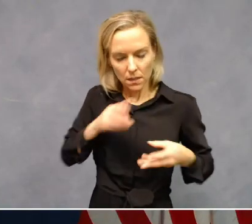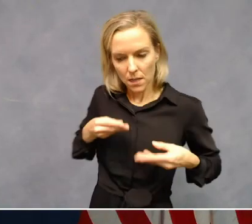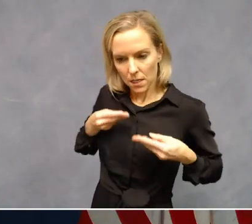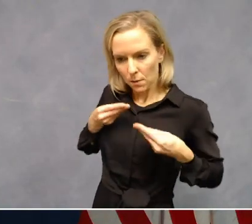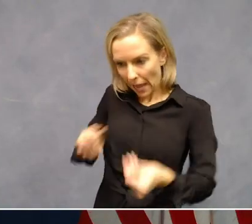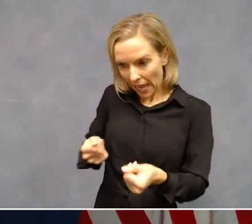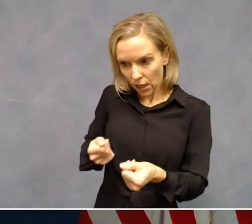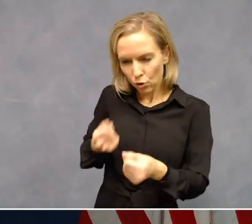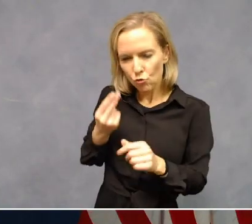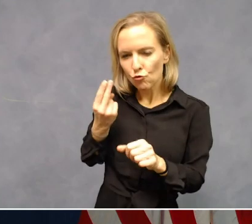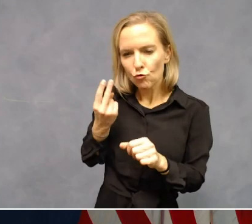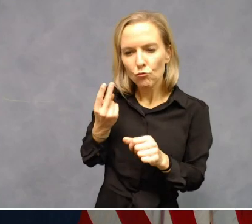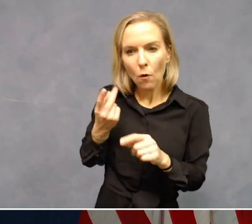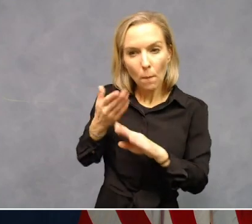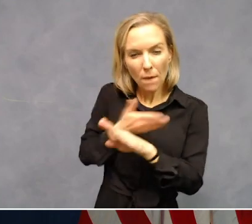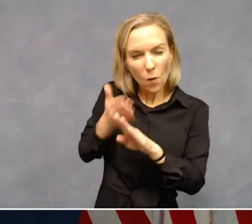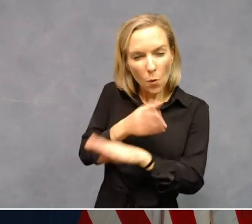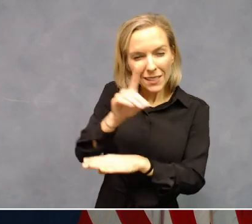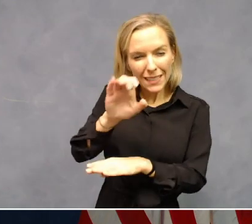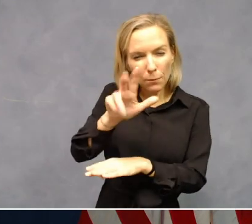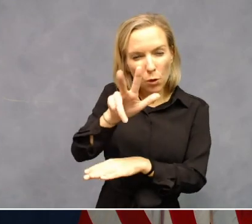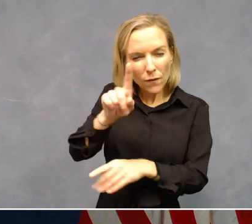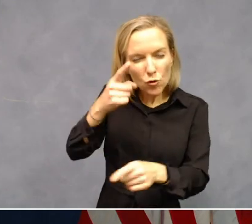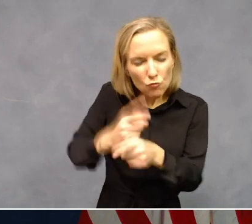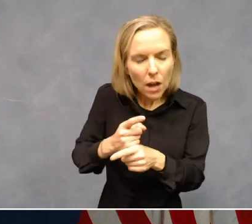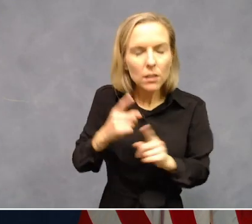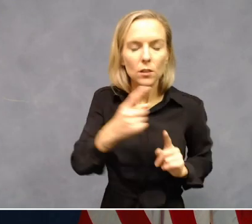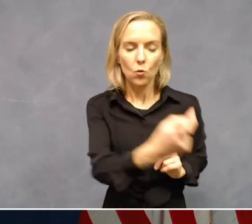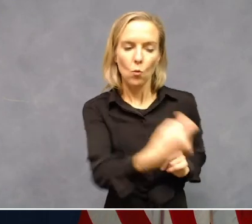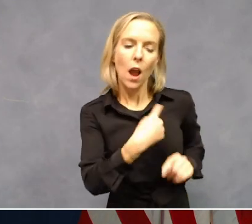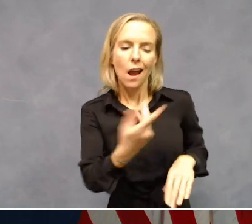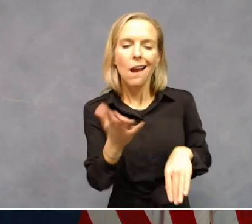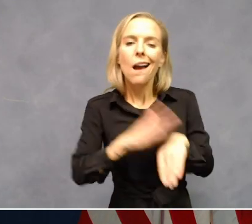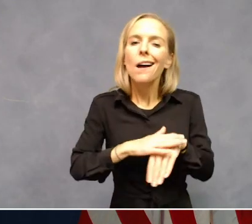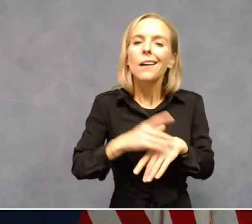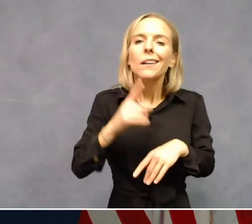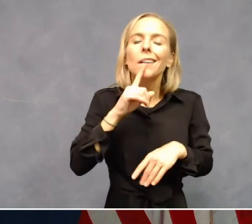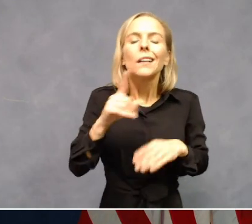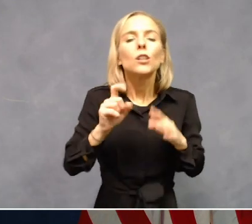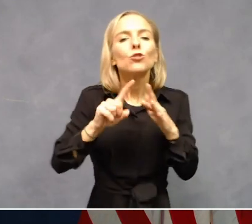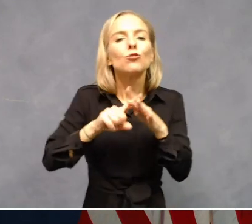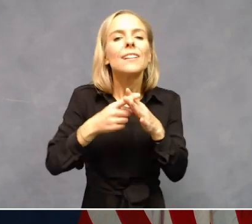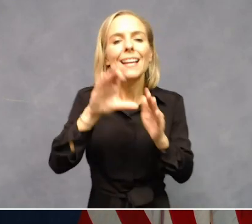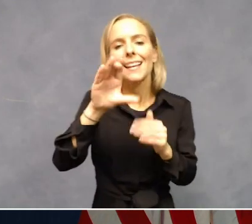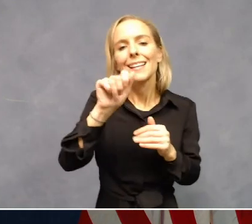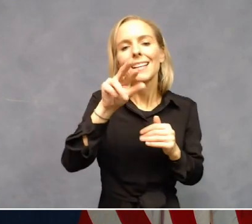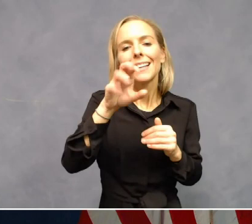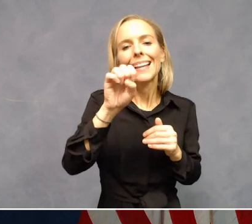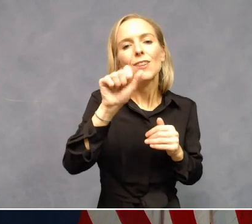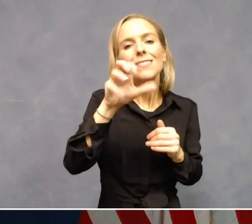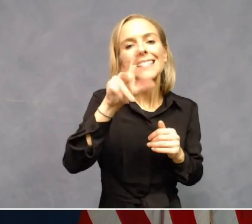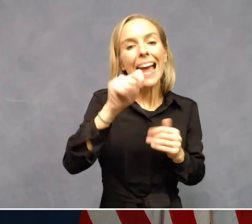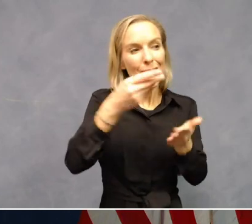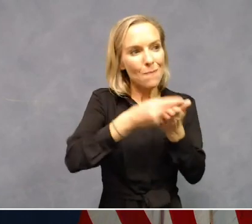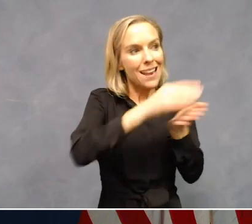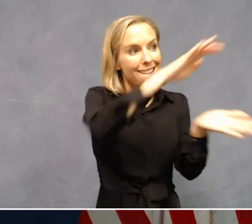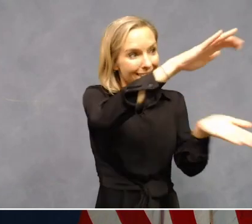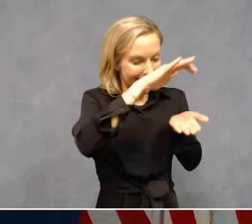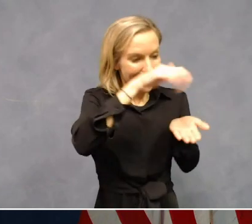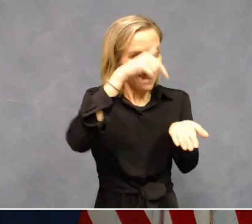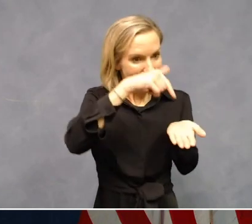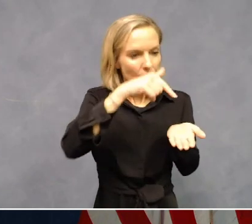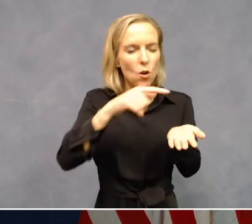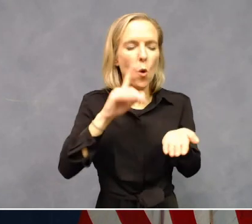used by December 30th, correct? So the question is on our initial CARES Act round. We can get you a full